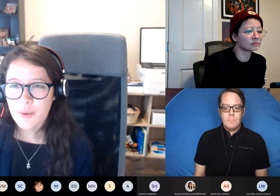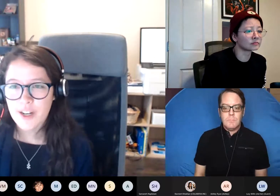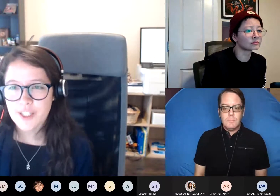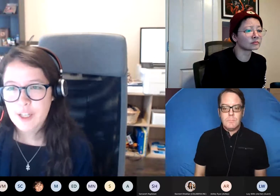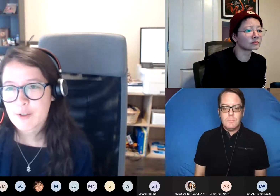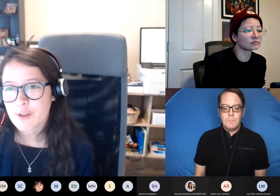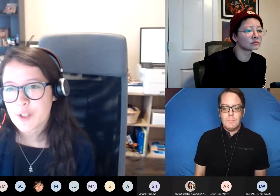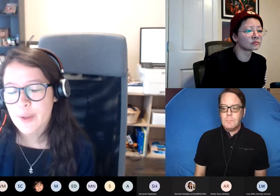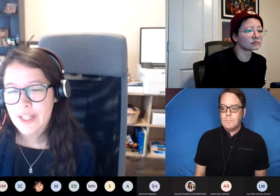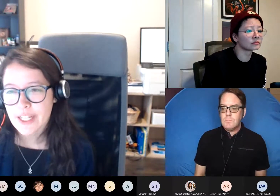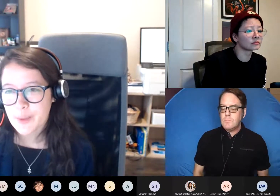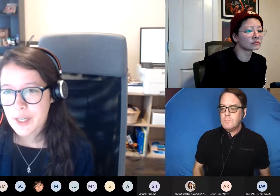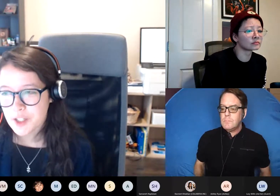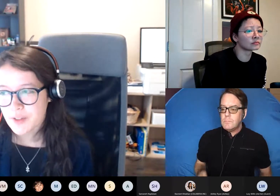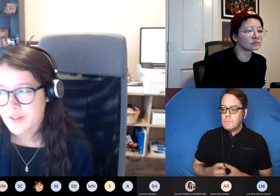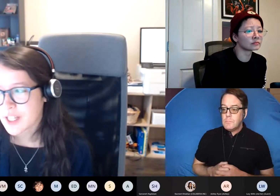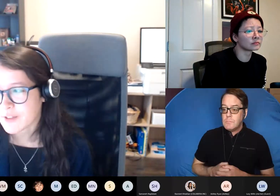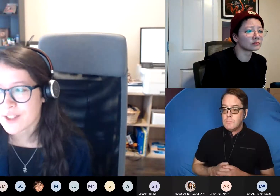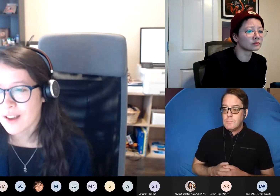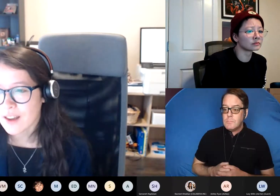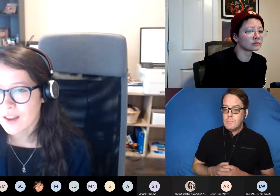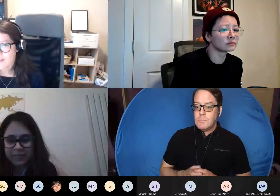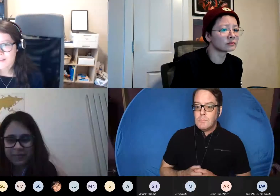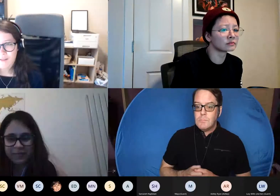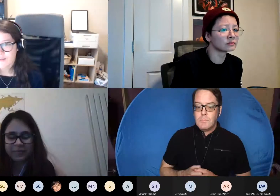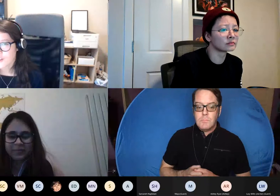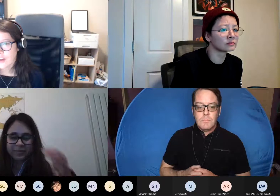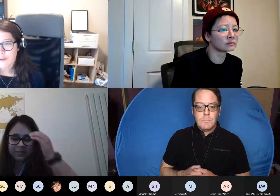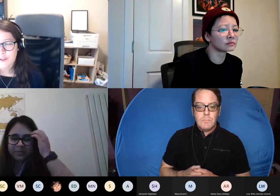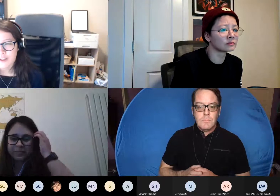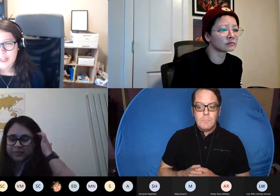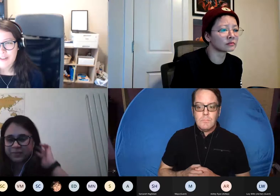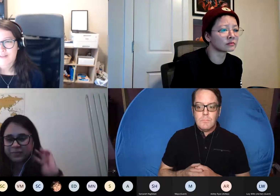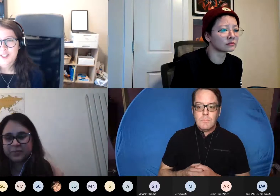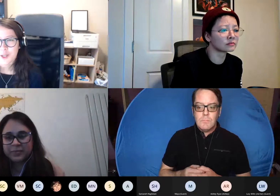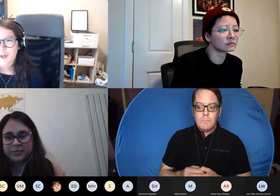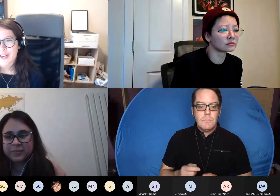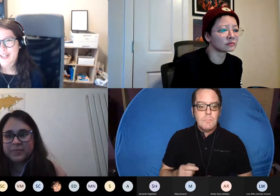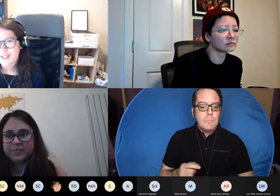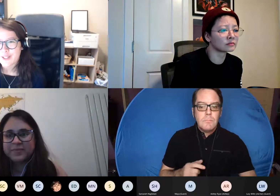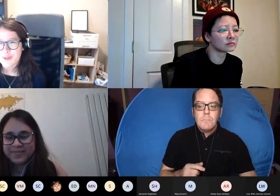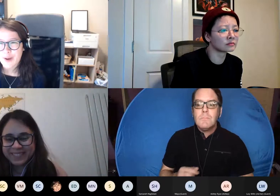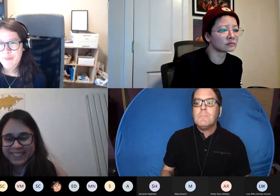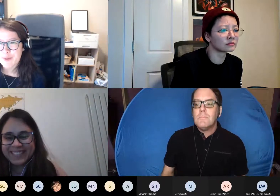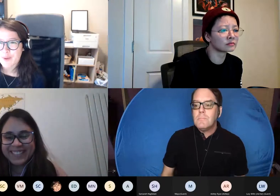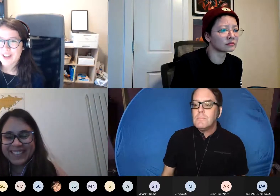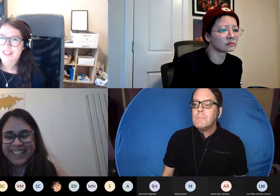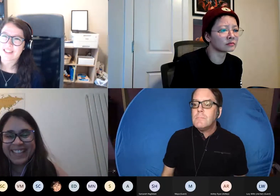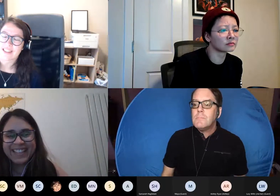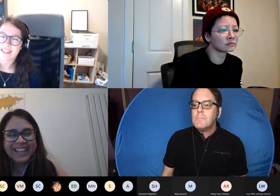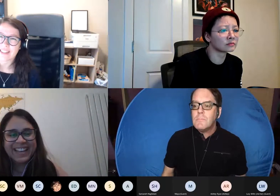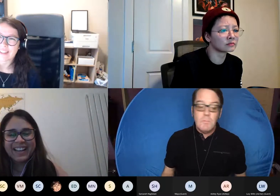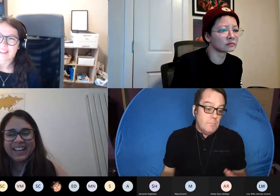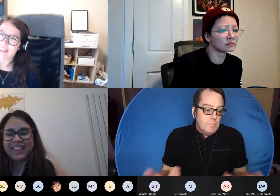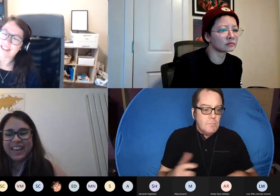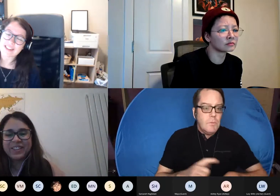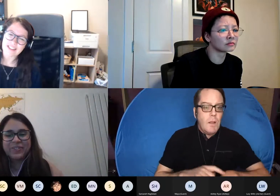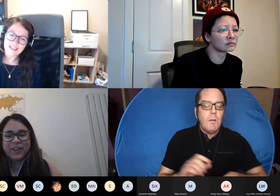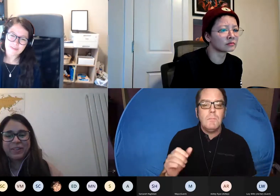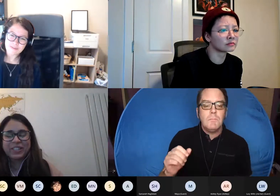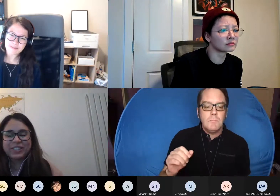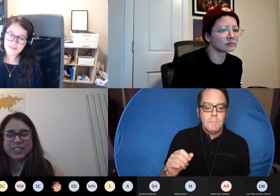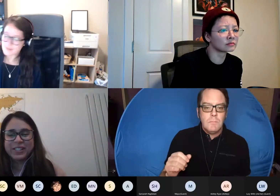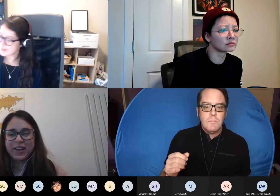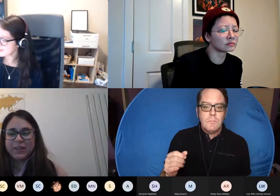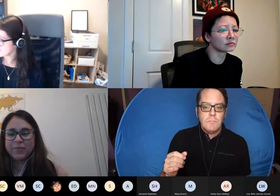All right, I think we're at 10:02, so I'll hand it back to Ravneet if there's any further house cleaning to do wrap up wise.